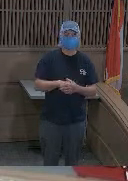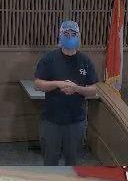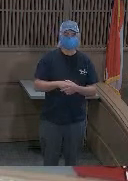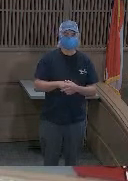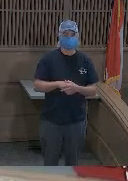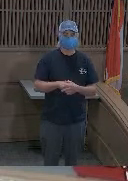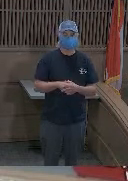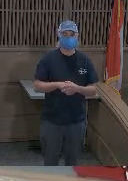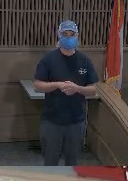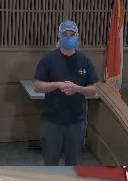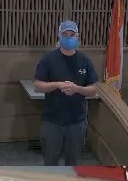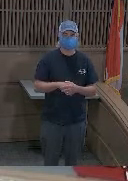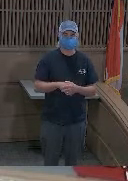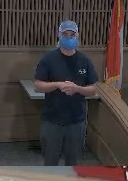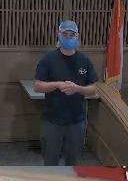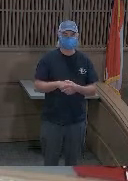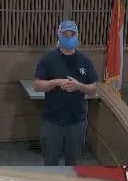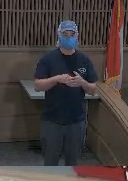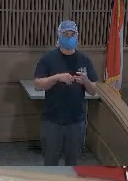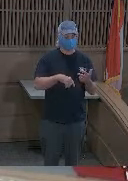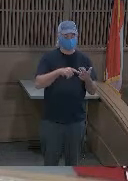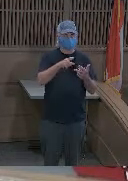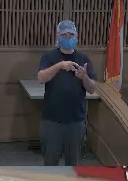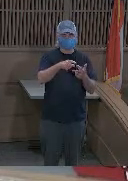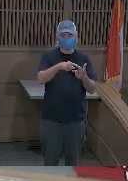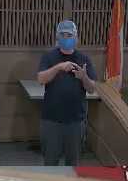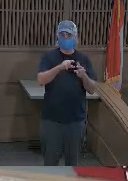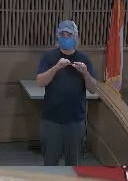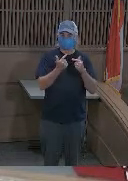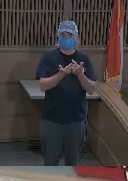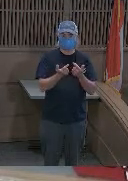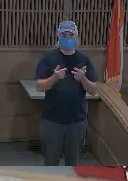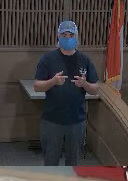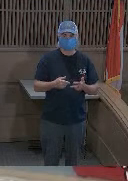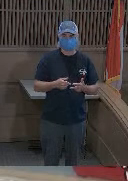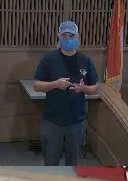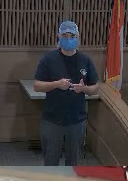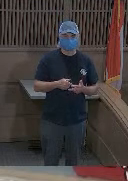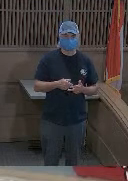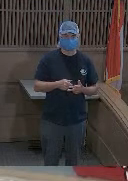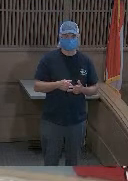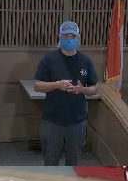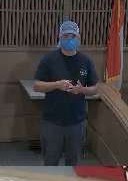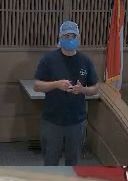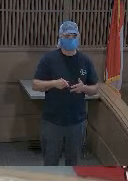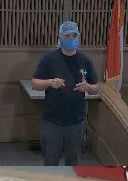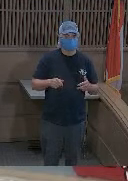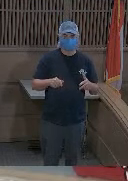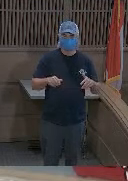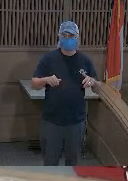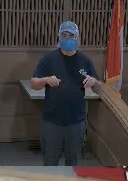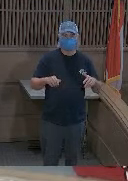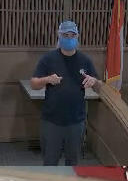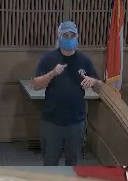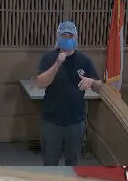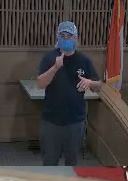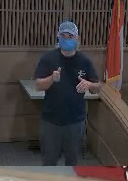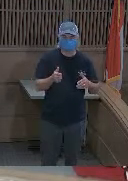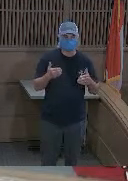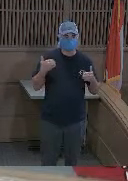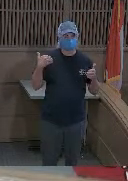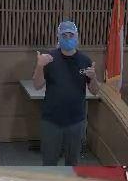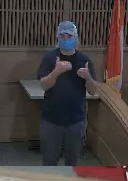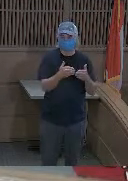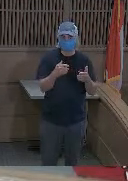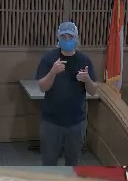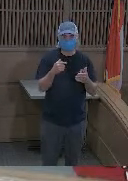they're eligible. There's another group who is nowhere near that decision. There's a group of folks who seem